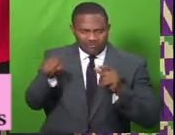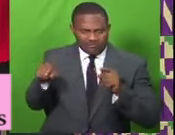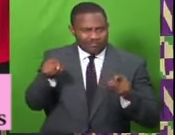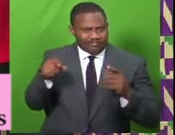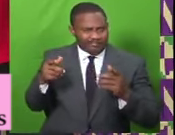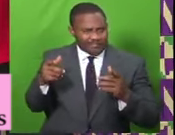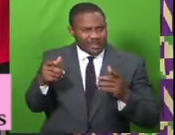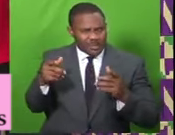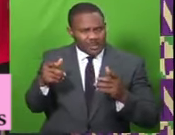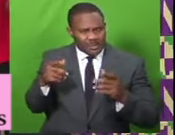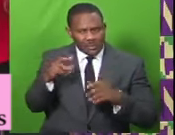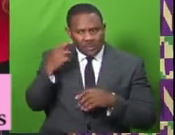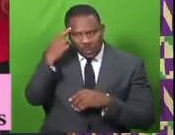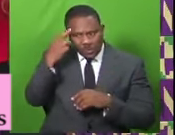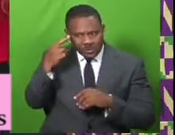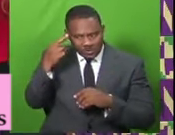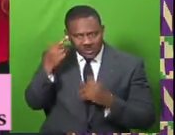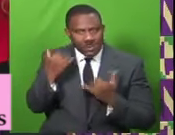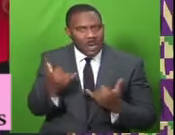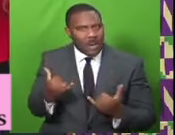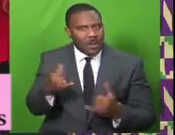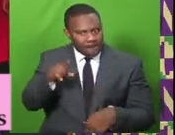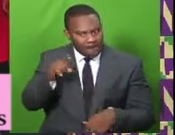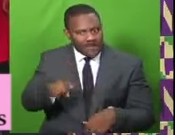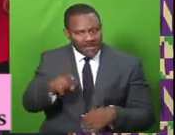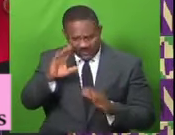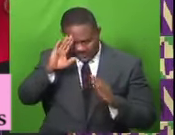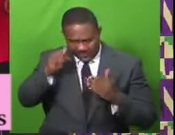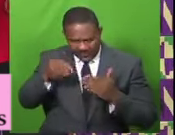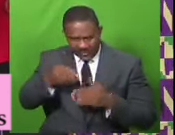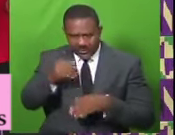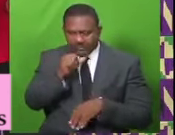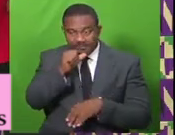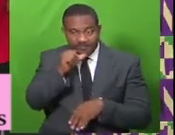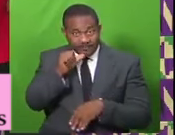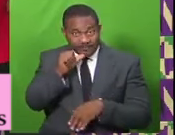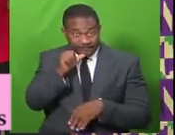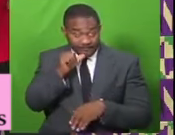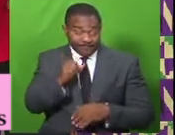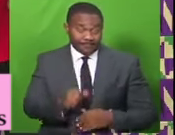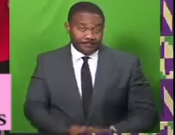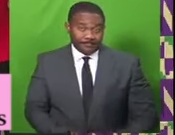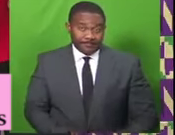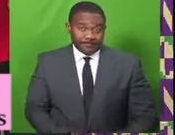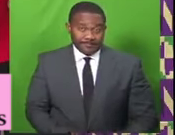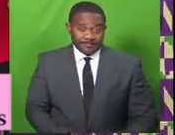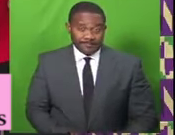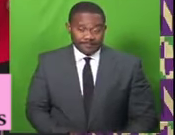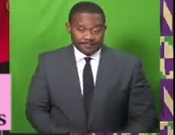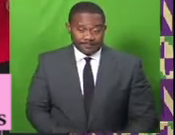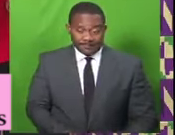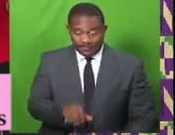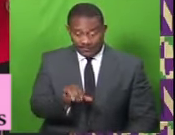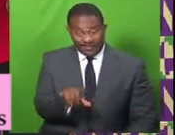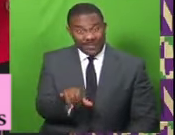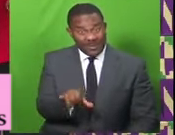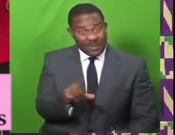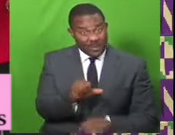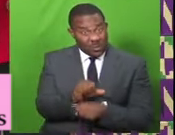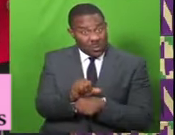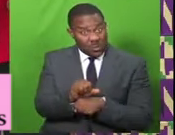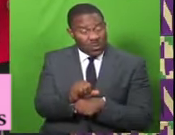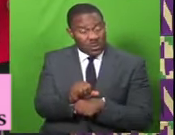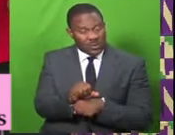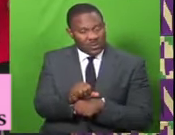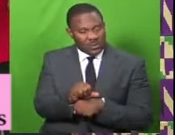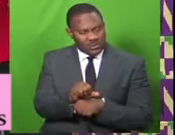the agricultural sector. Indeed, the sector recorded significant successes with an average